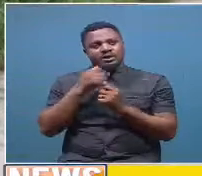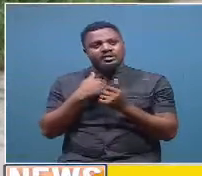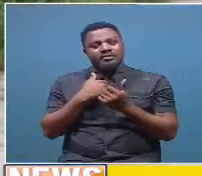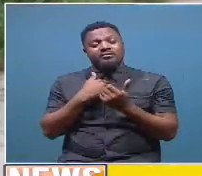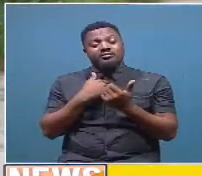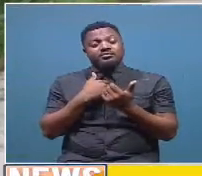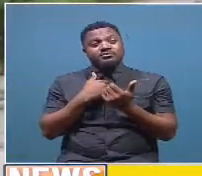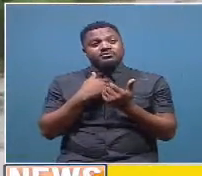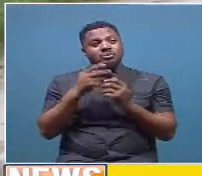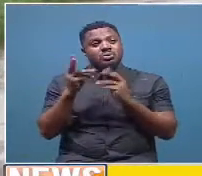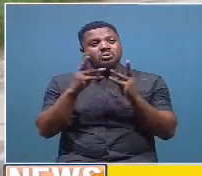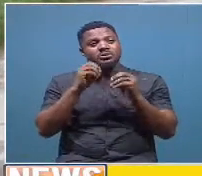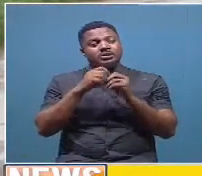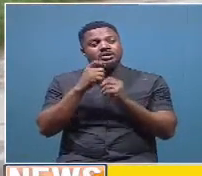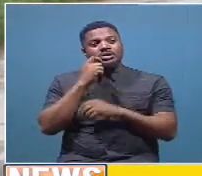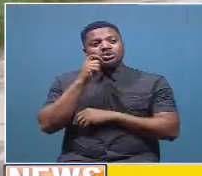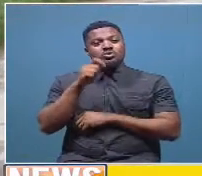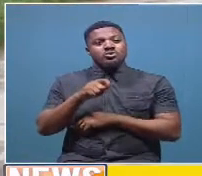in Ukraine.